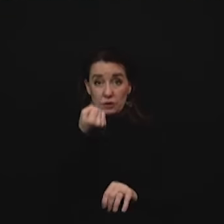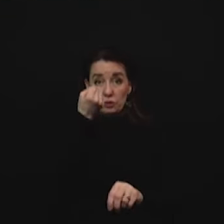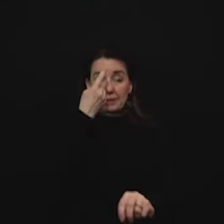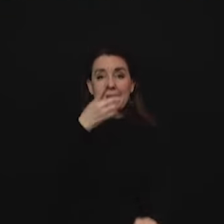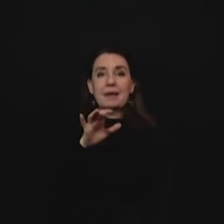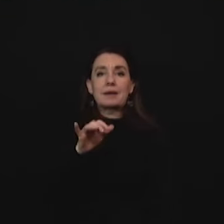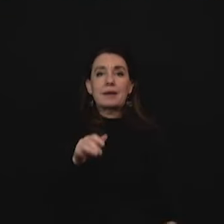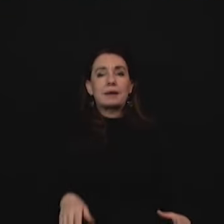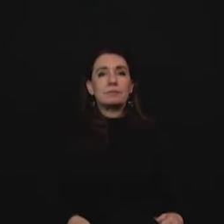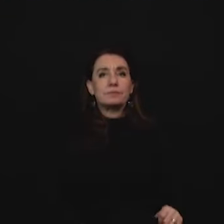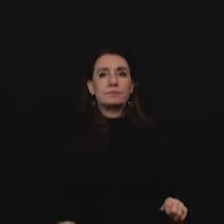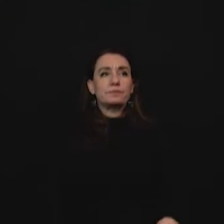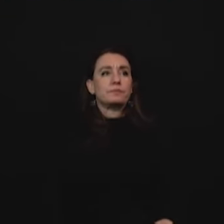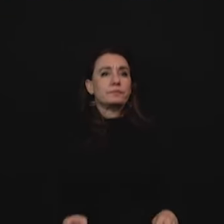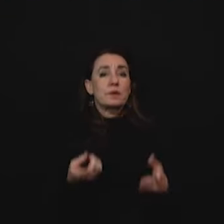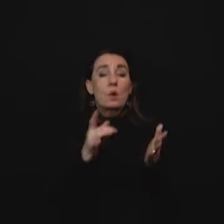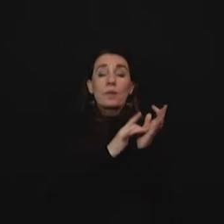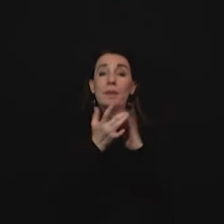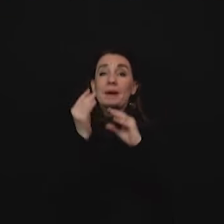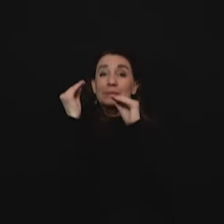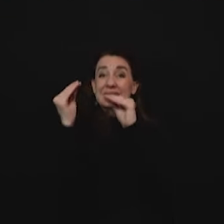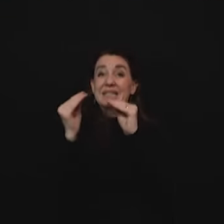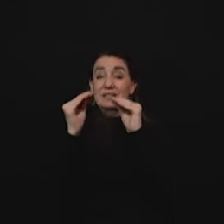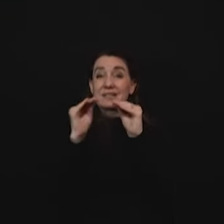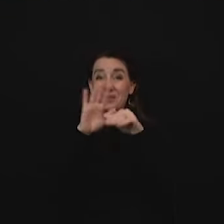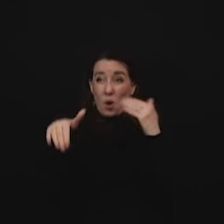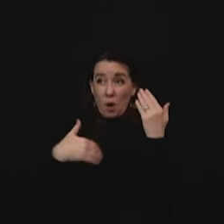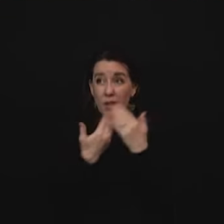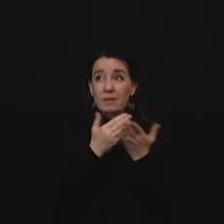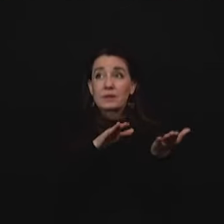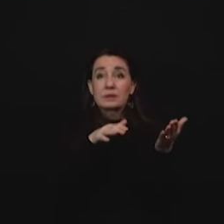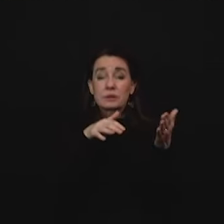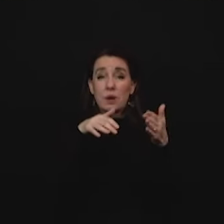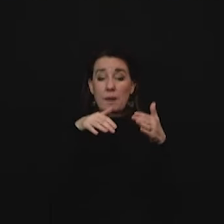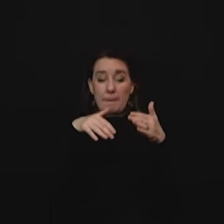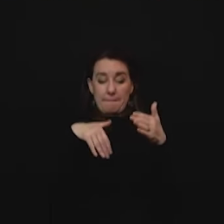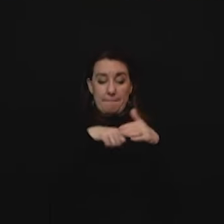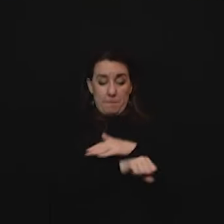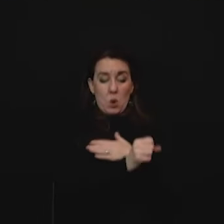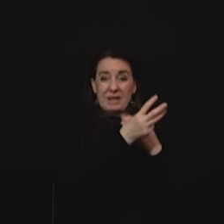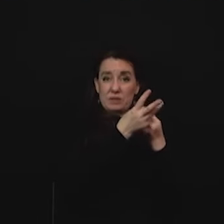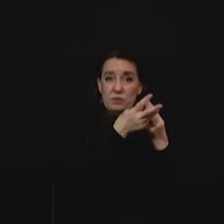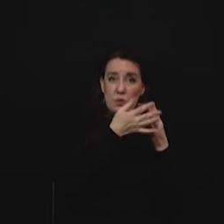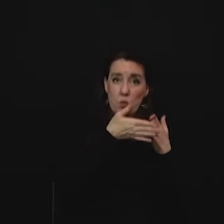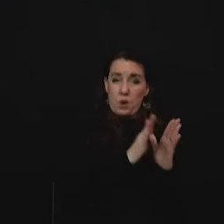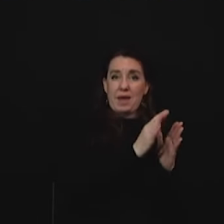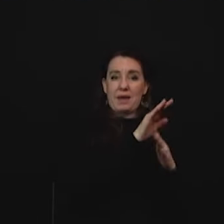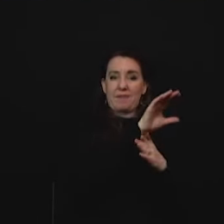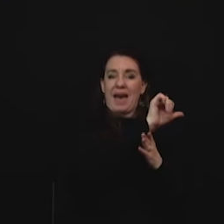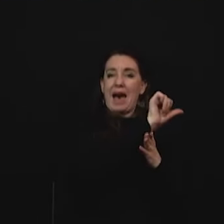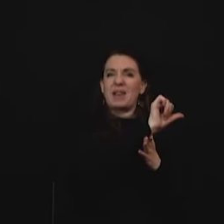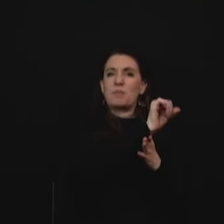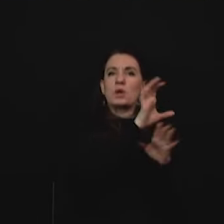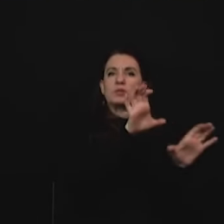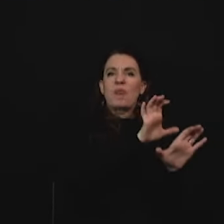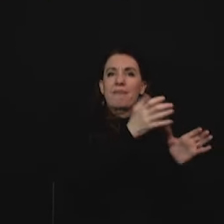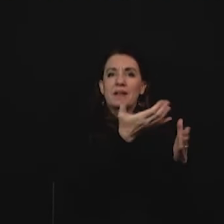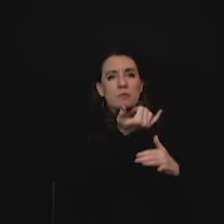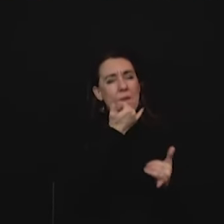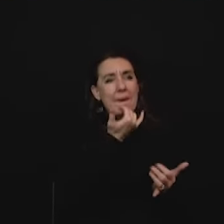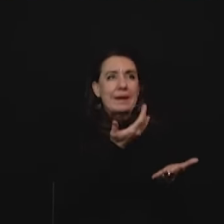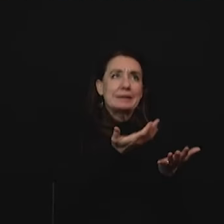that what the Bible teaches us is that all of us are born into the way of Adam. We do things